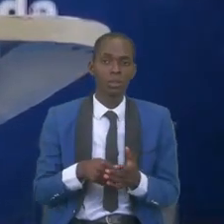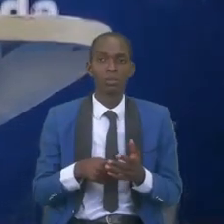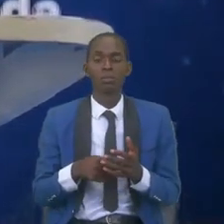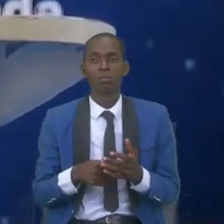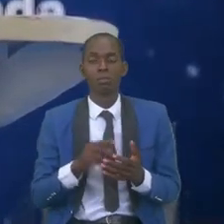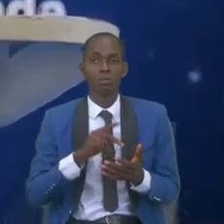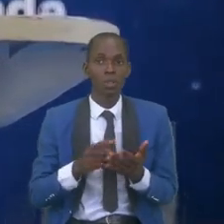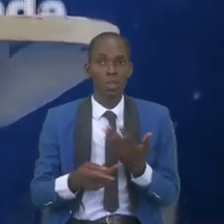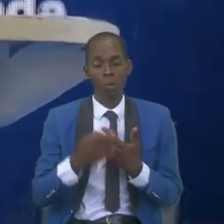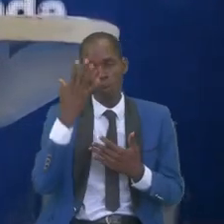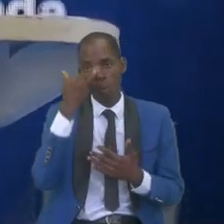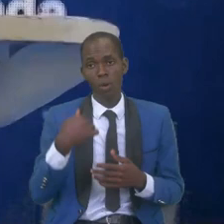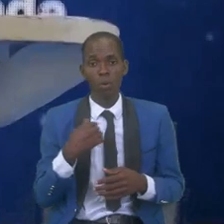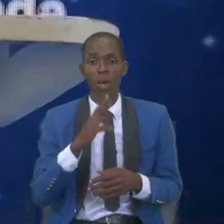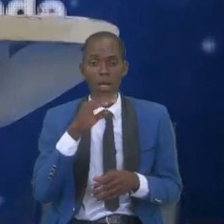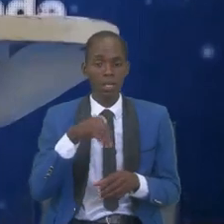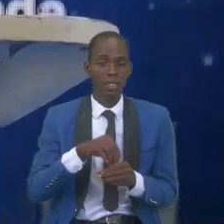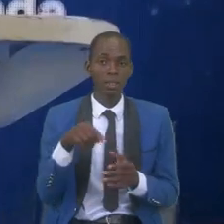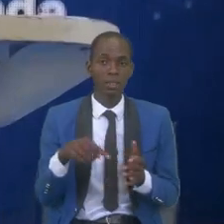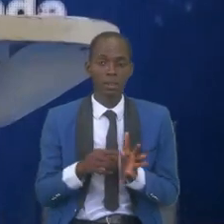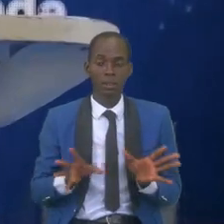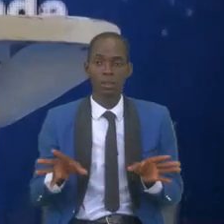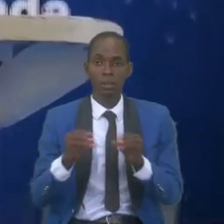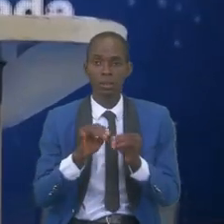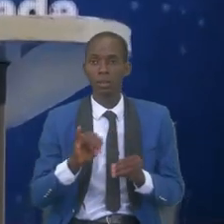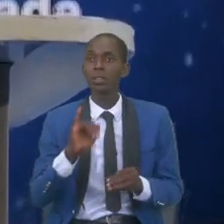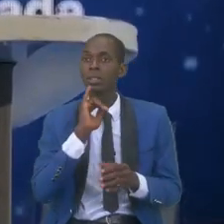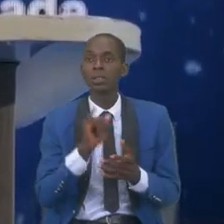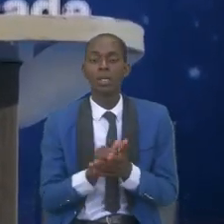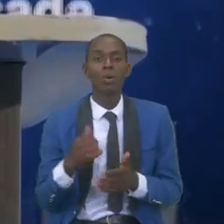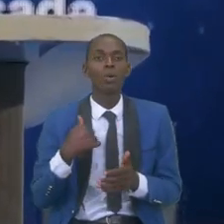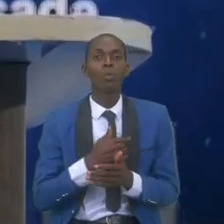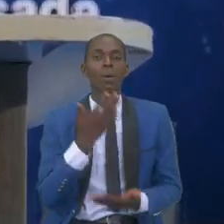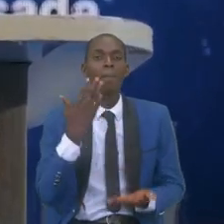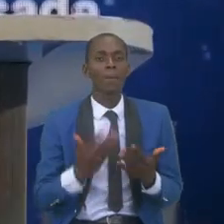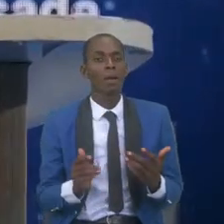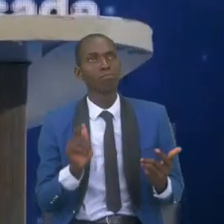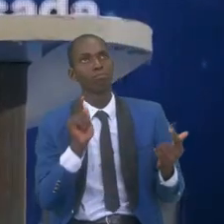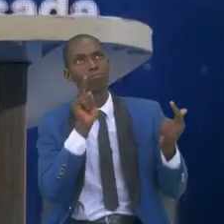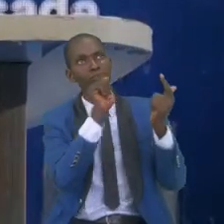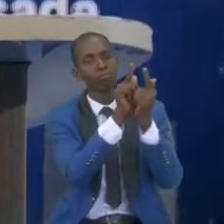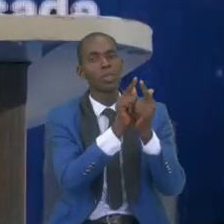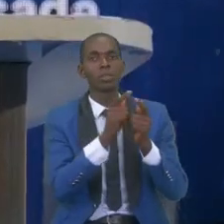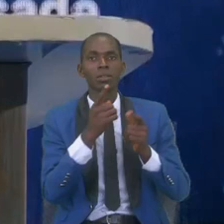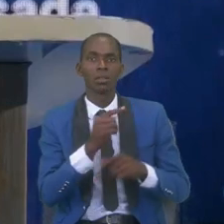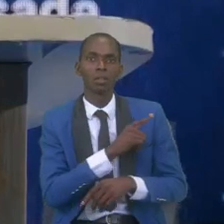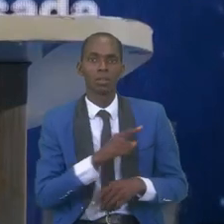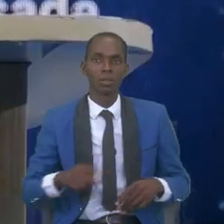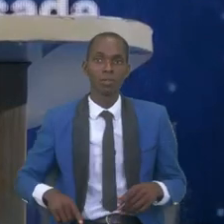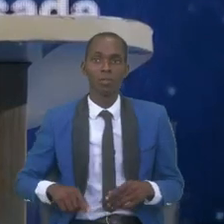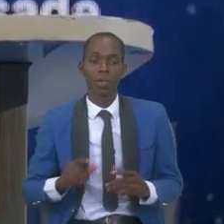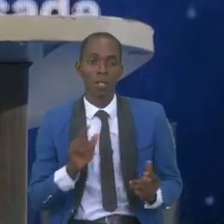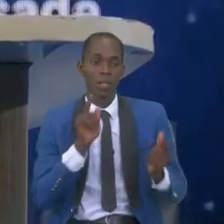this conference, is that we might encounter the Lord. Encounter his